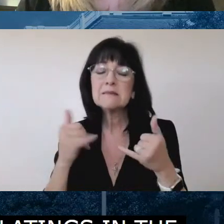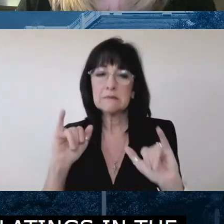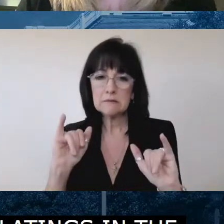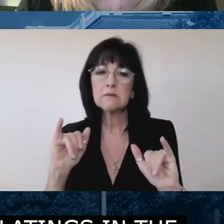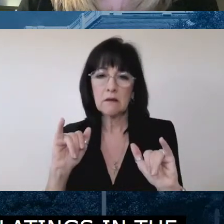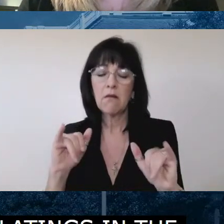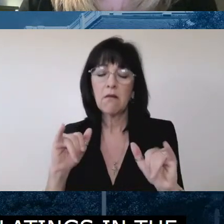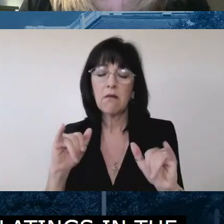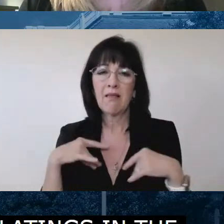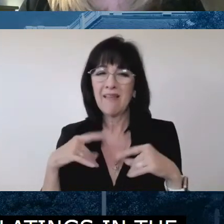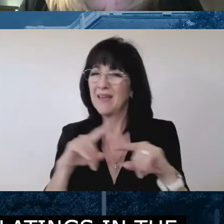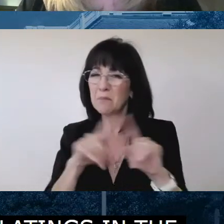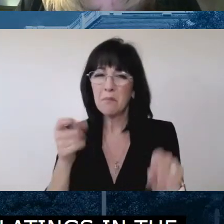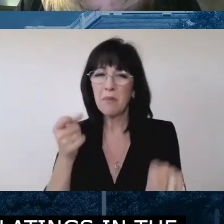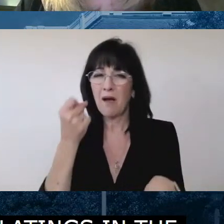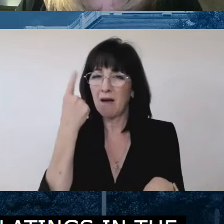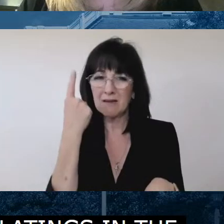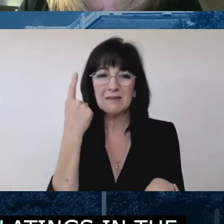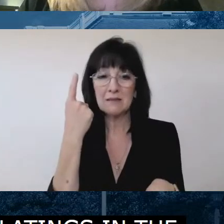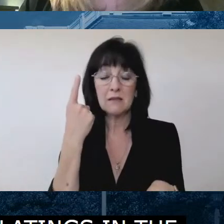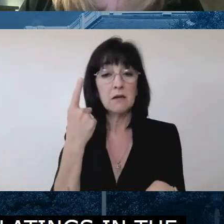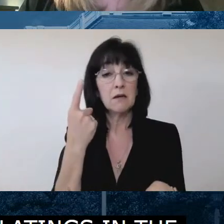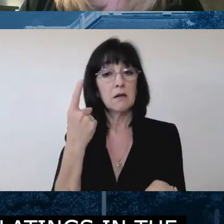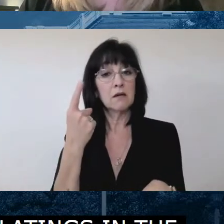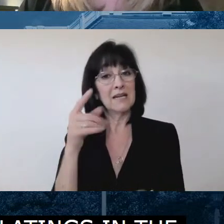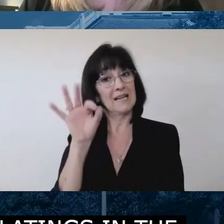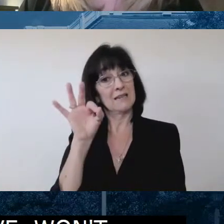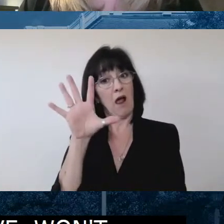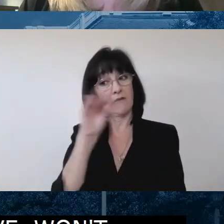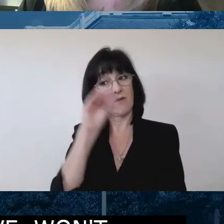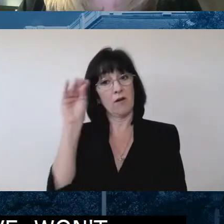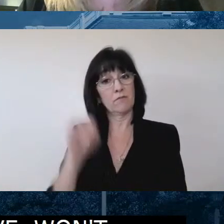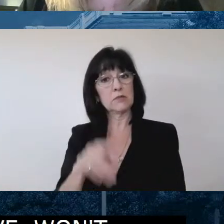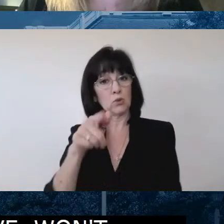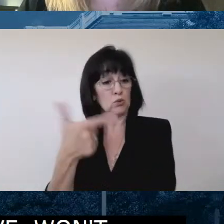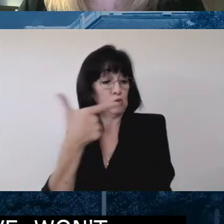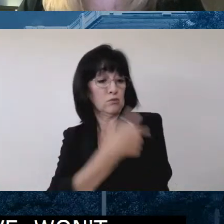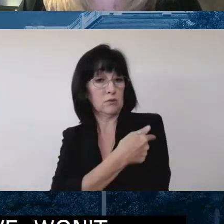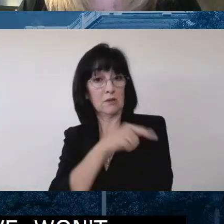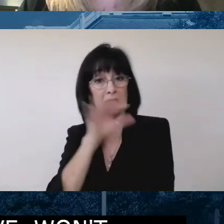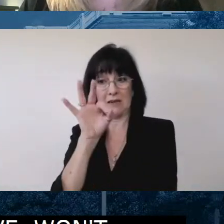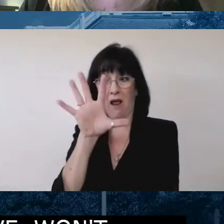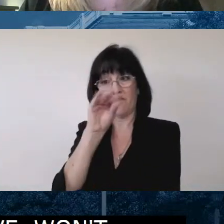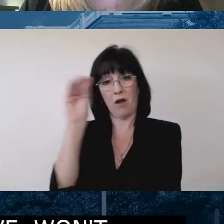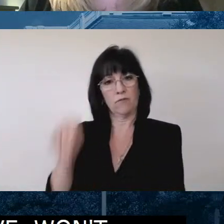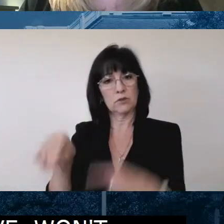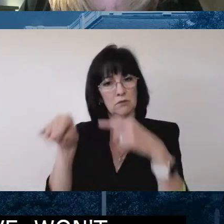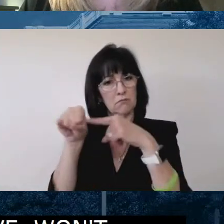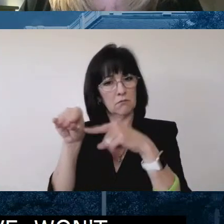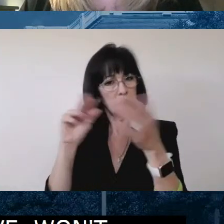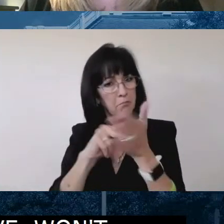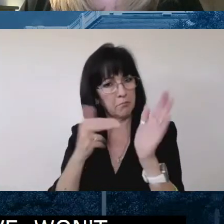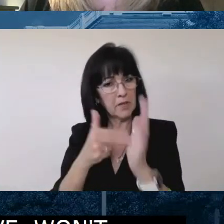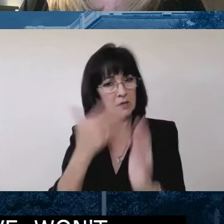effective won't prevent everyone who's vaccinated from getting infected. And that's what we're seeing now.